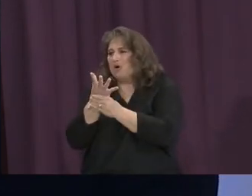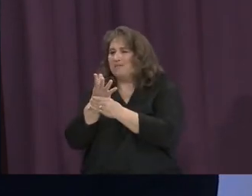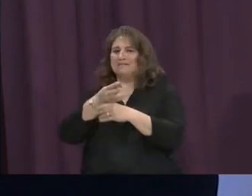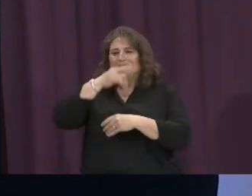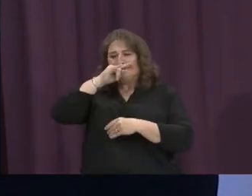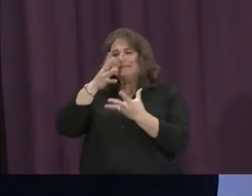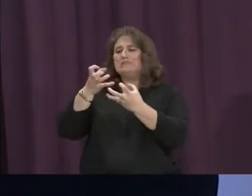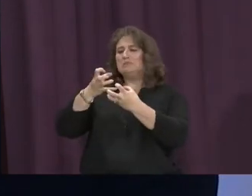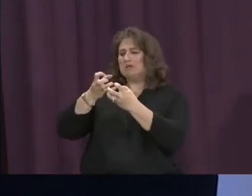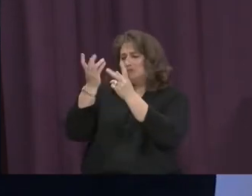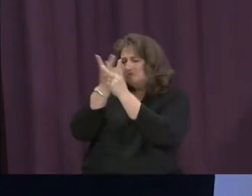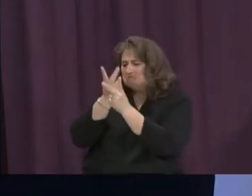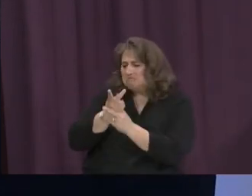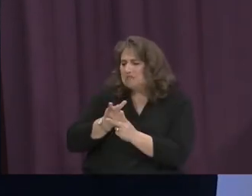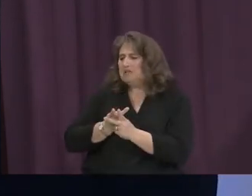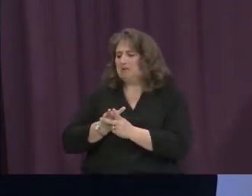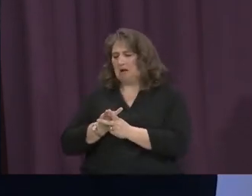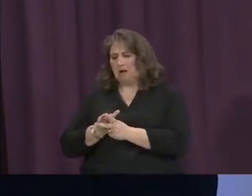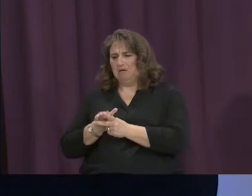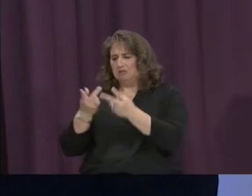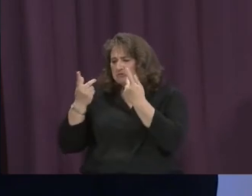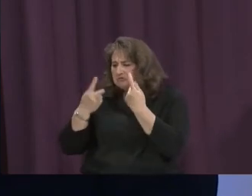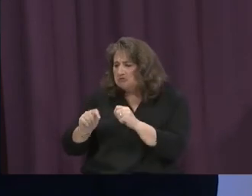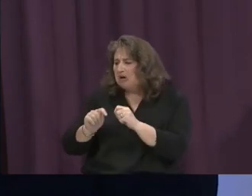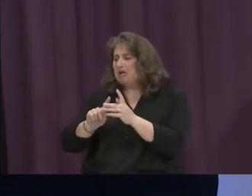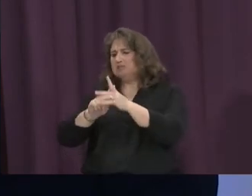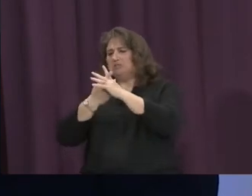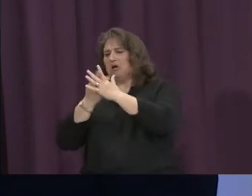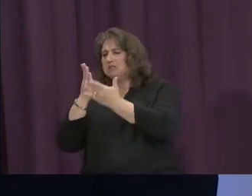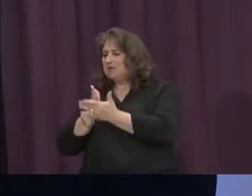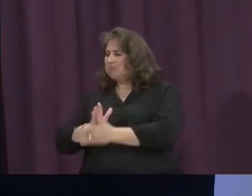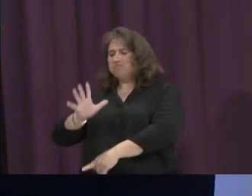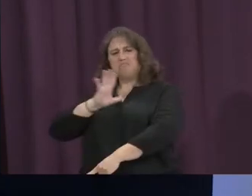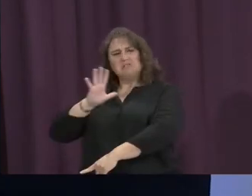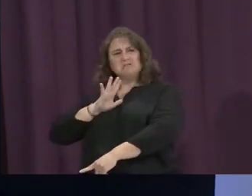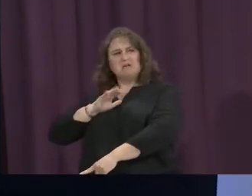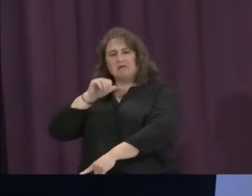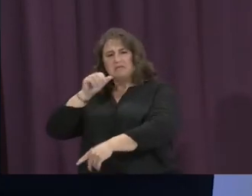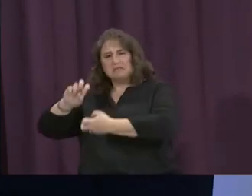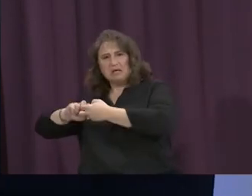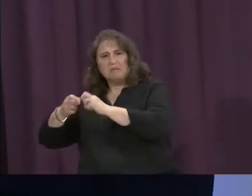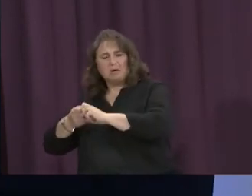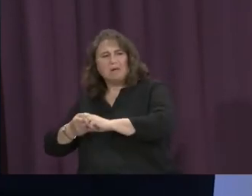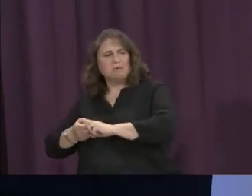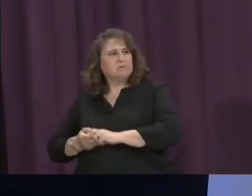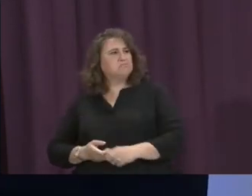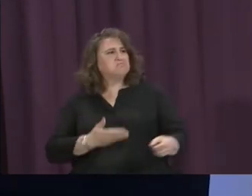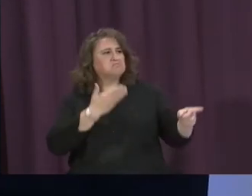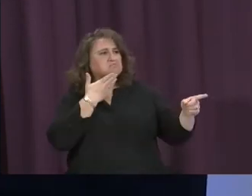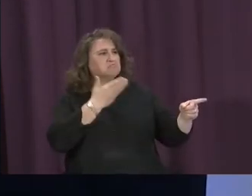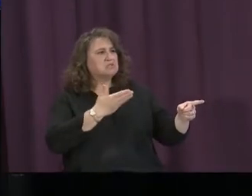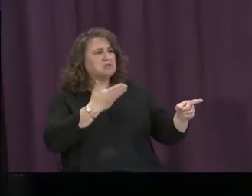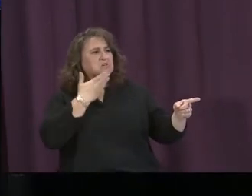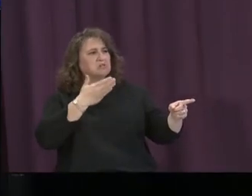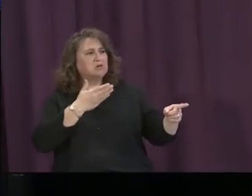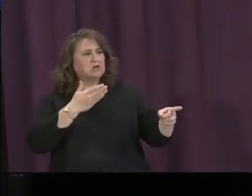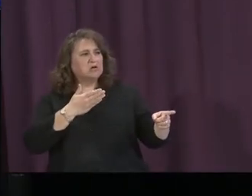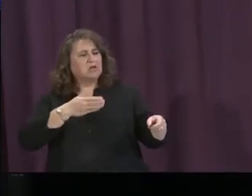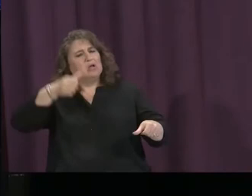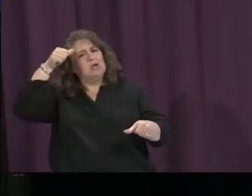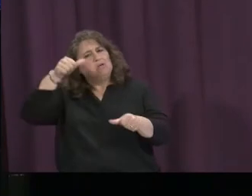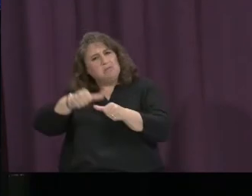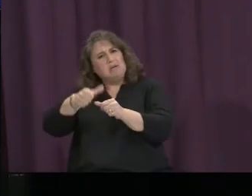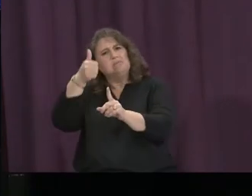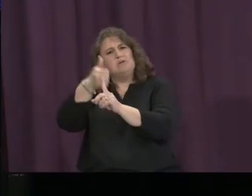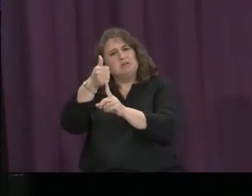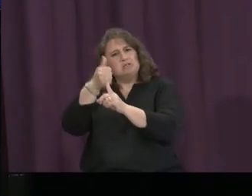out things, and it's okay if they start and stop things. Right. So that's good. Yeah. It's kind of good to remember when you were young